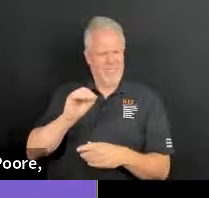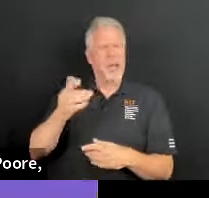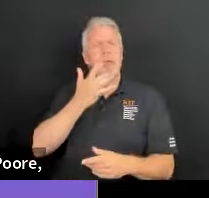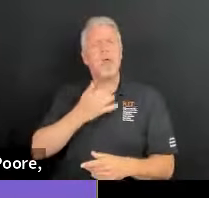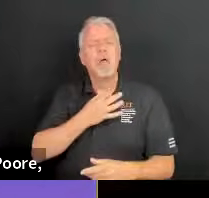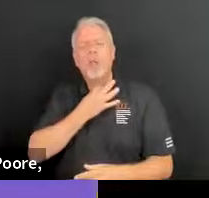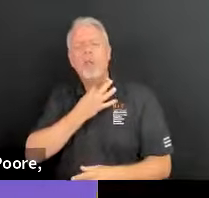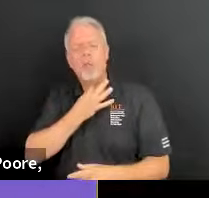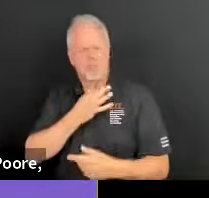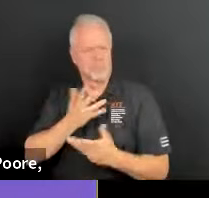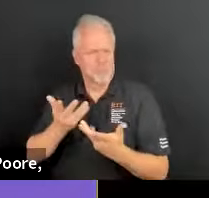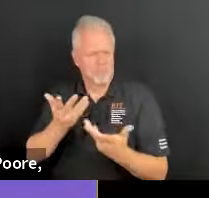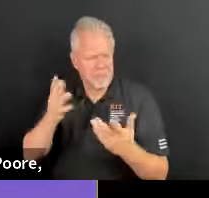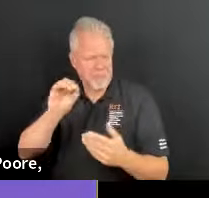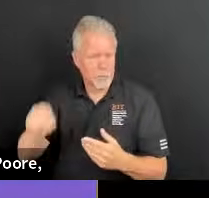one time.